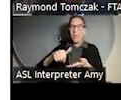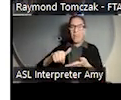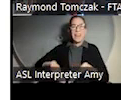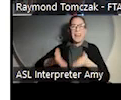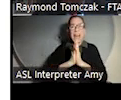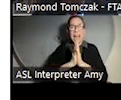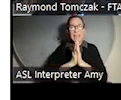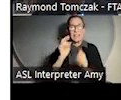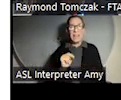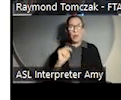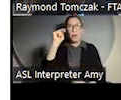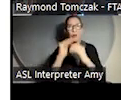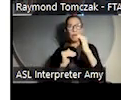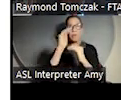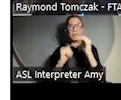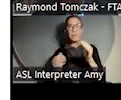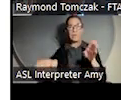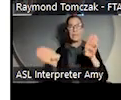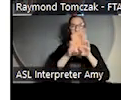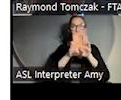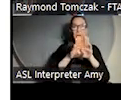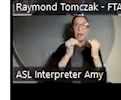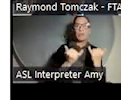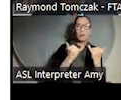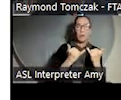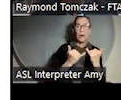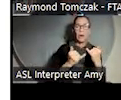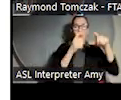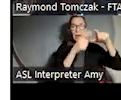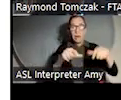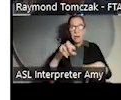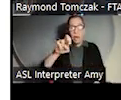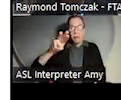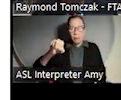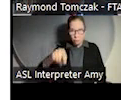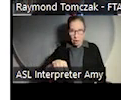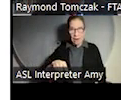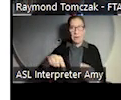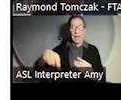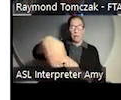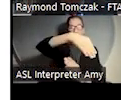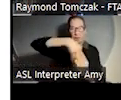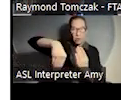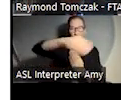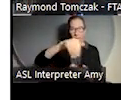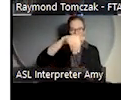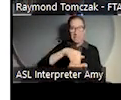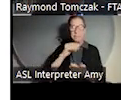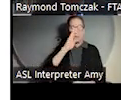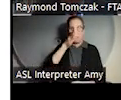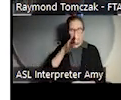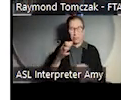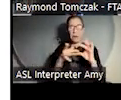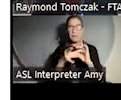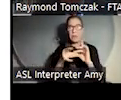directly abuts the current 9th Avenue ramps and will be surrounded by the main terminal in the future. As such, we have the following comments. The